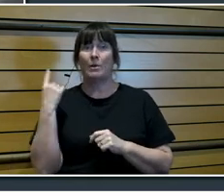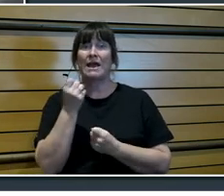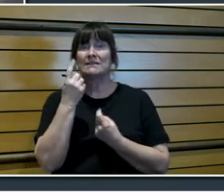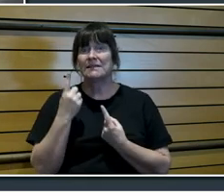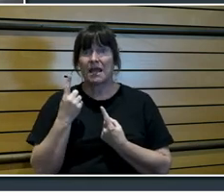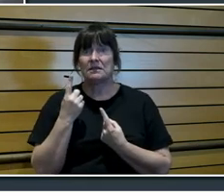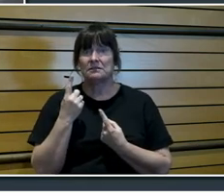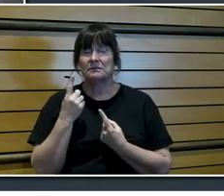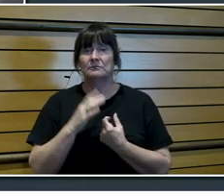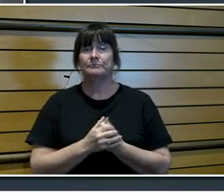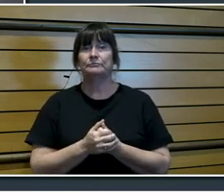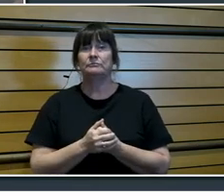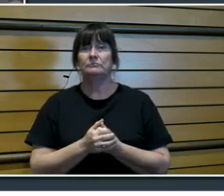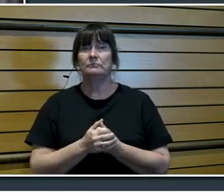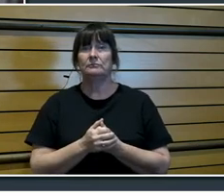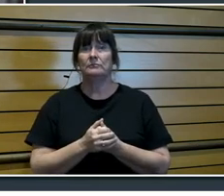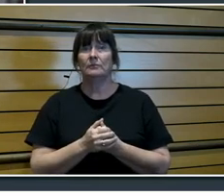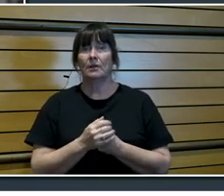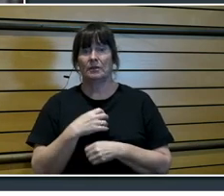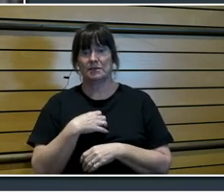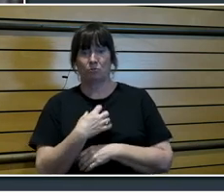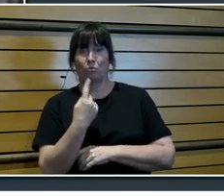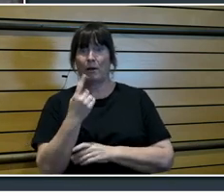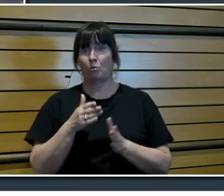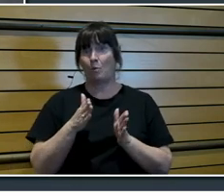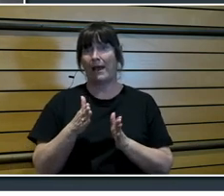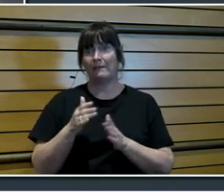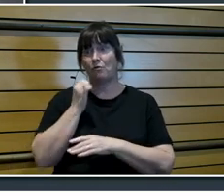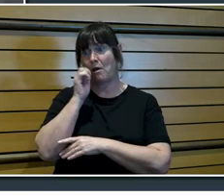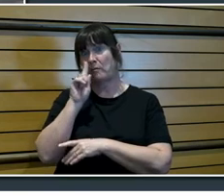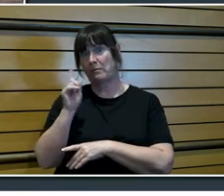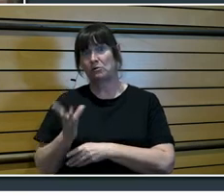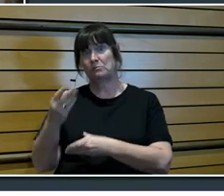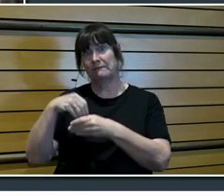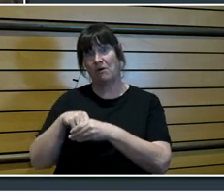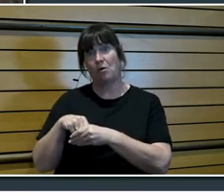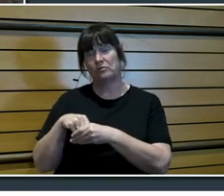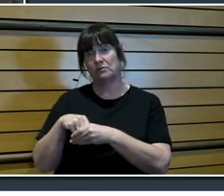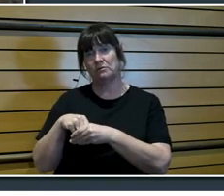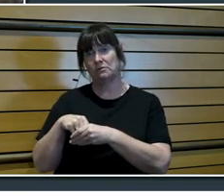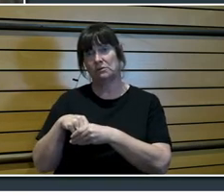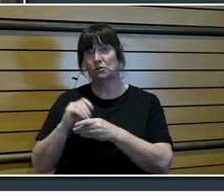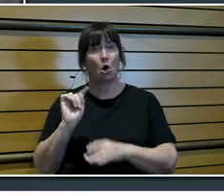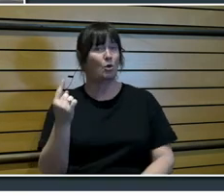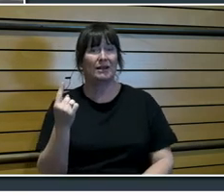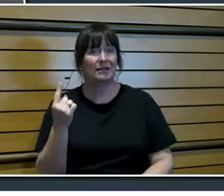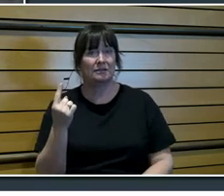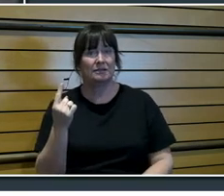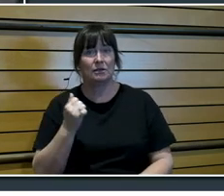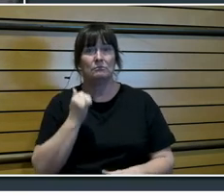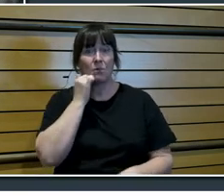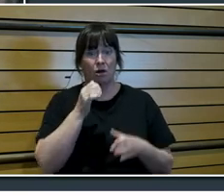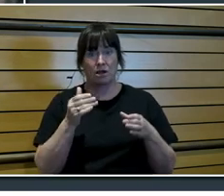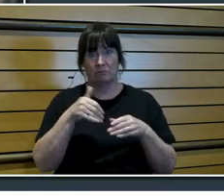understand that there's more than one way for tangata whenua to be involved, not only the